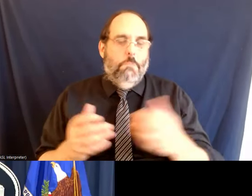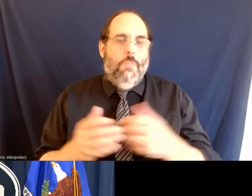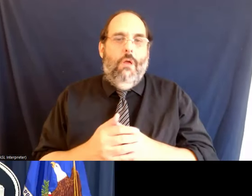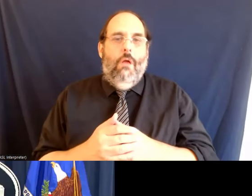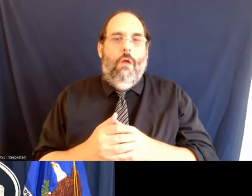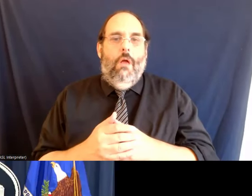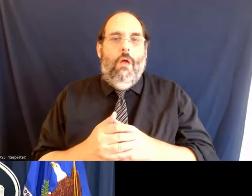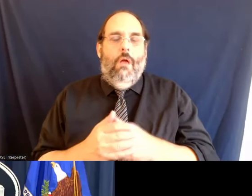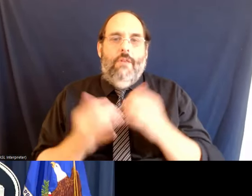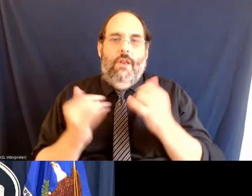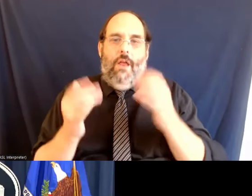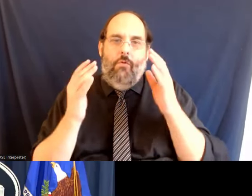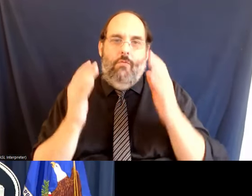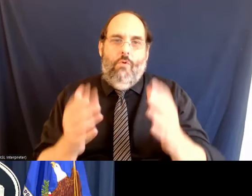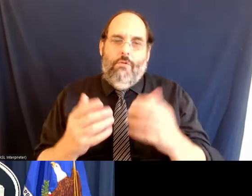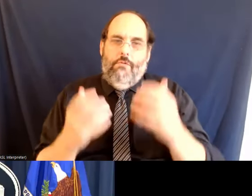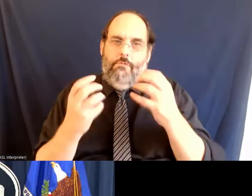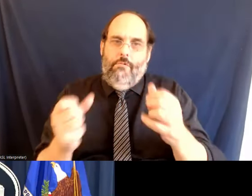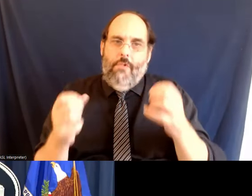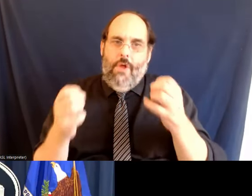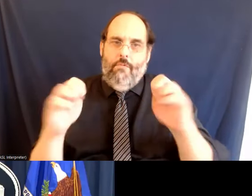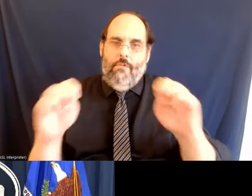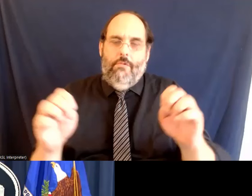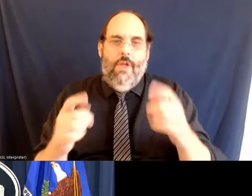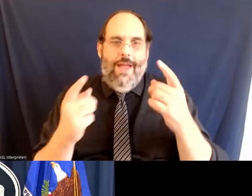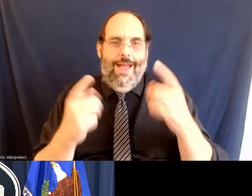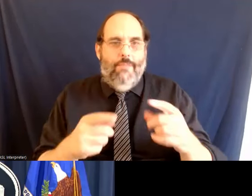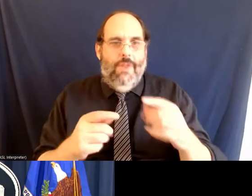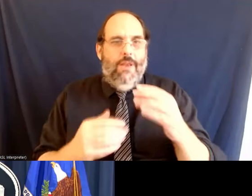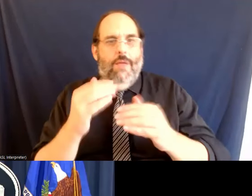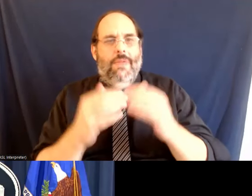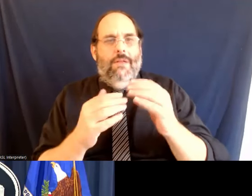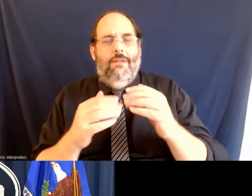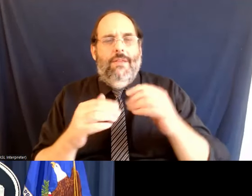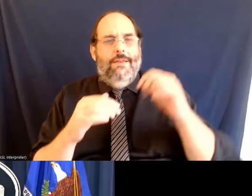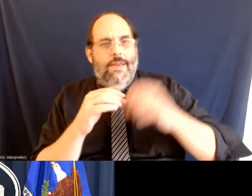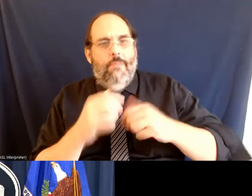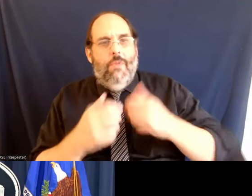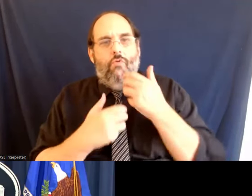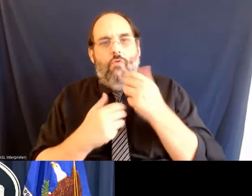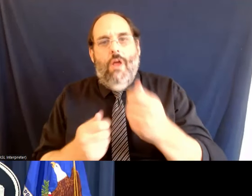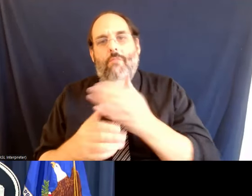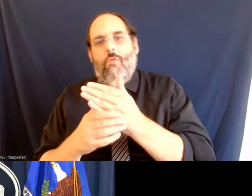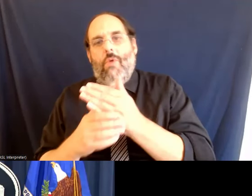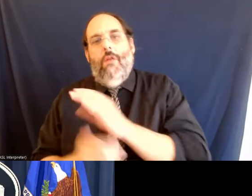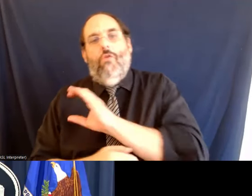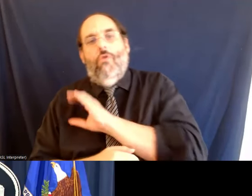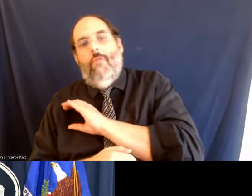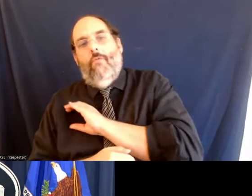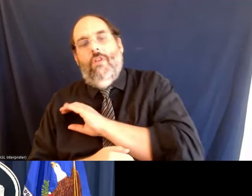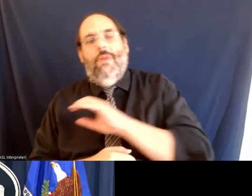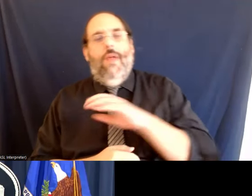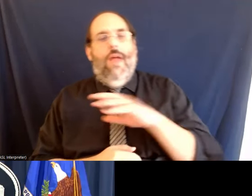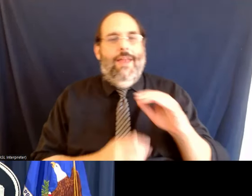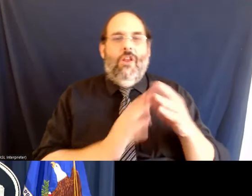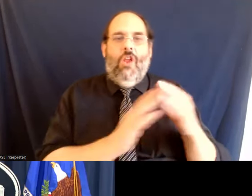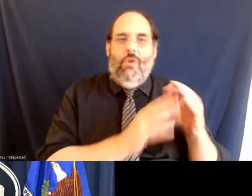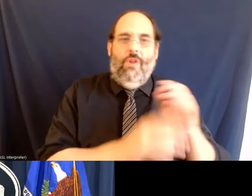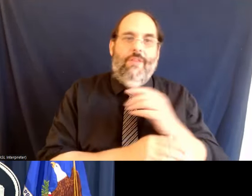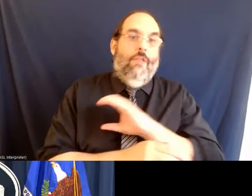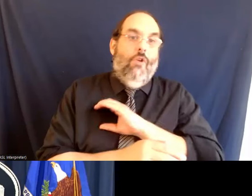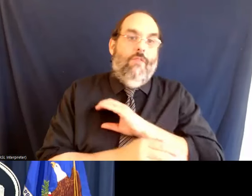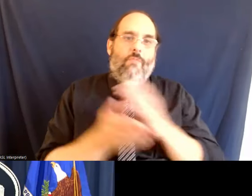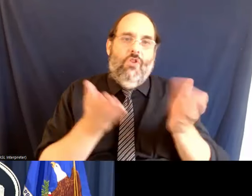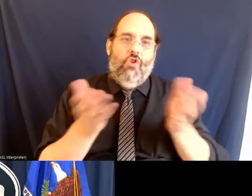focus attention on the robust efforts taking place to build and deepen trust between law enforcement and the communities they